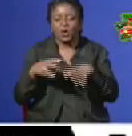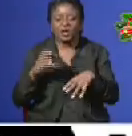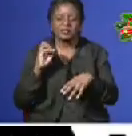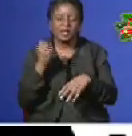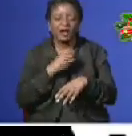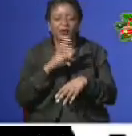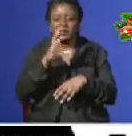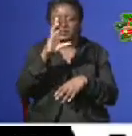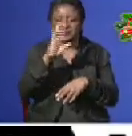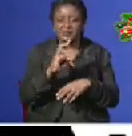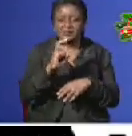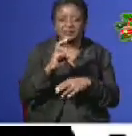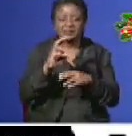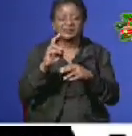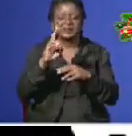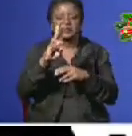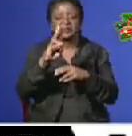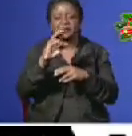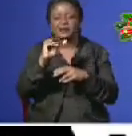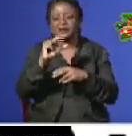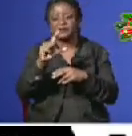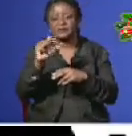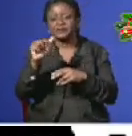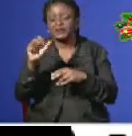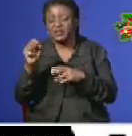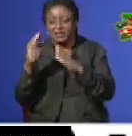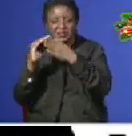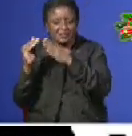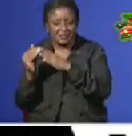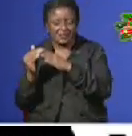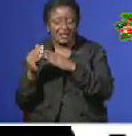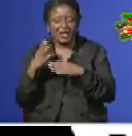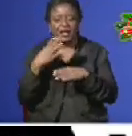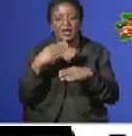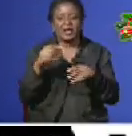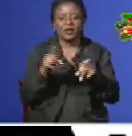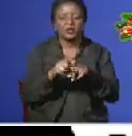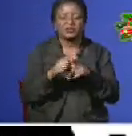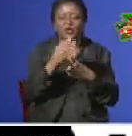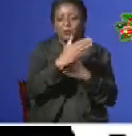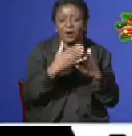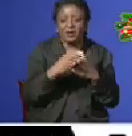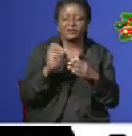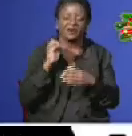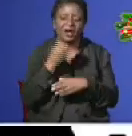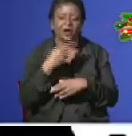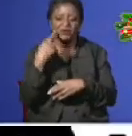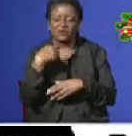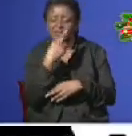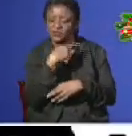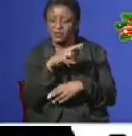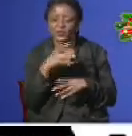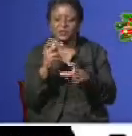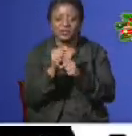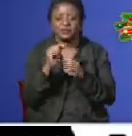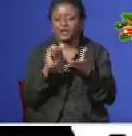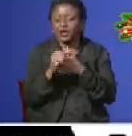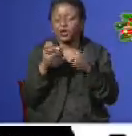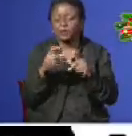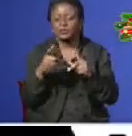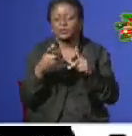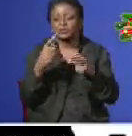six villas, and so even part of our restaurant. So we just took that opportunity to make it an outdoor restaurant.